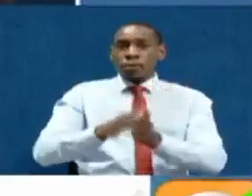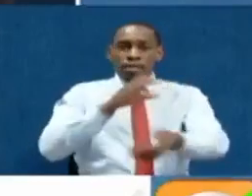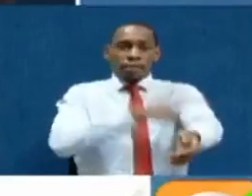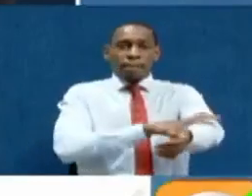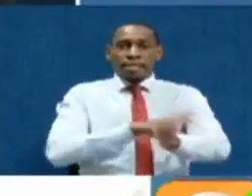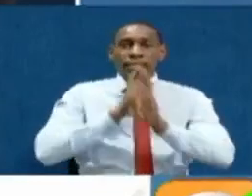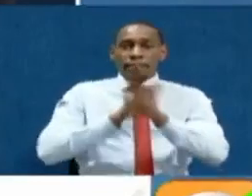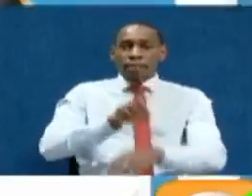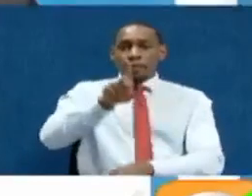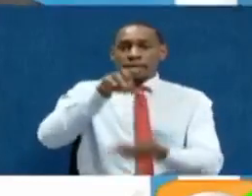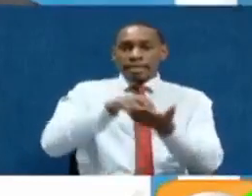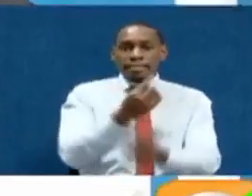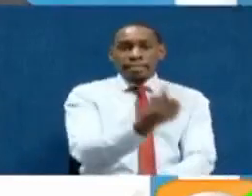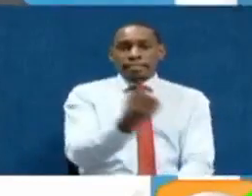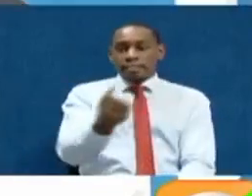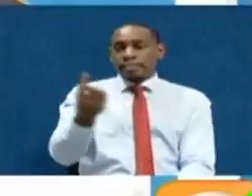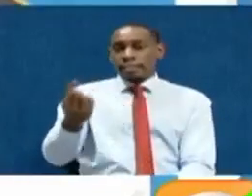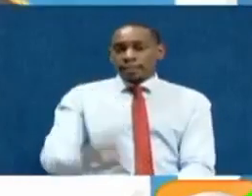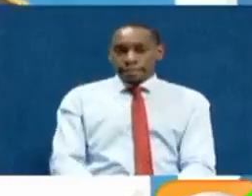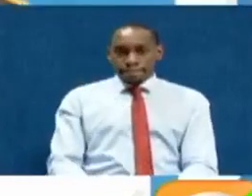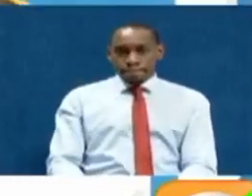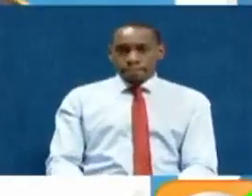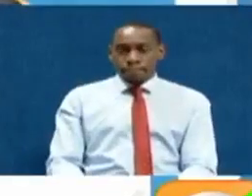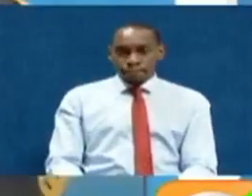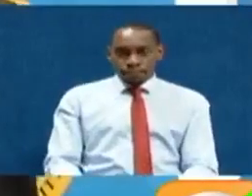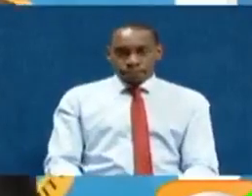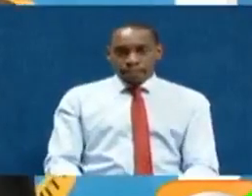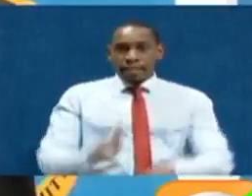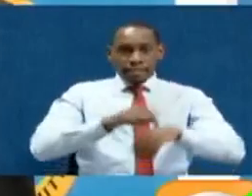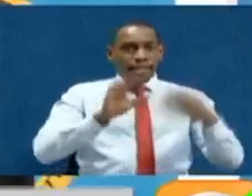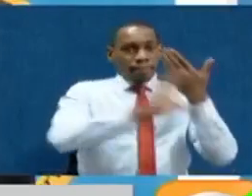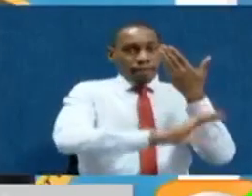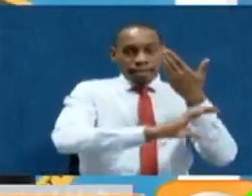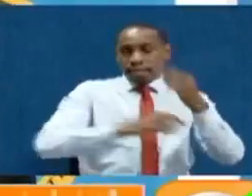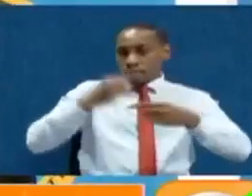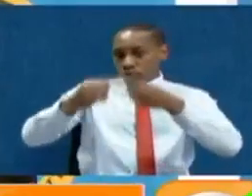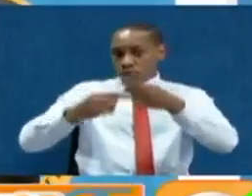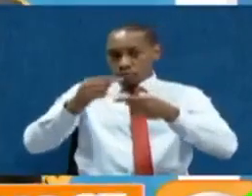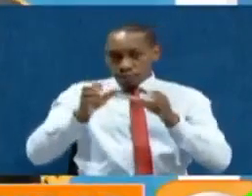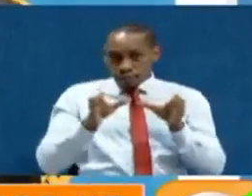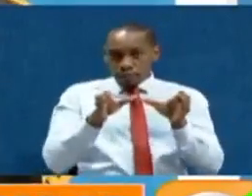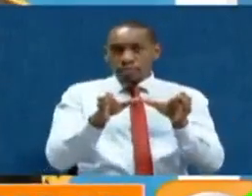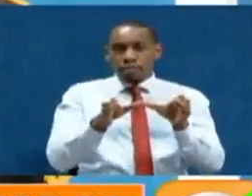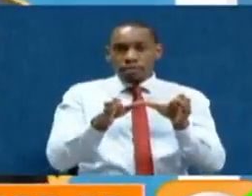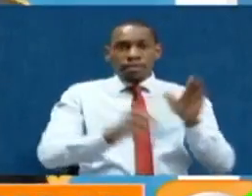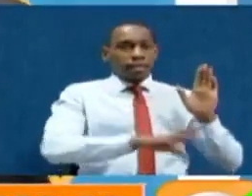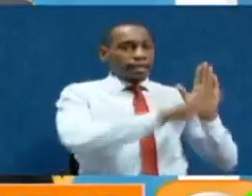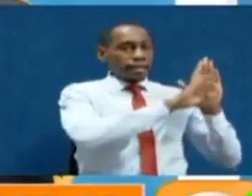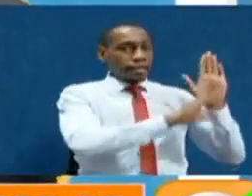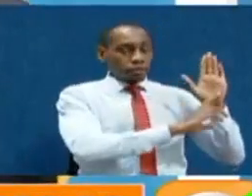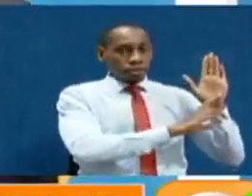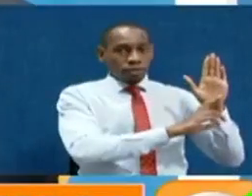Bomet recording a case each. But as countries move on again to reimpose